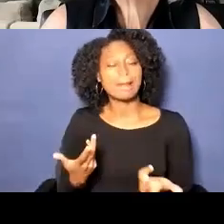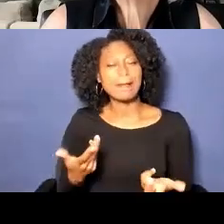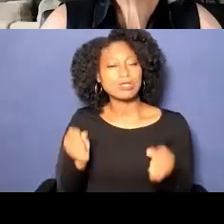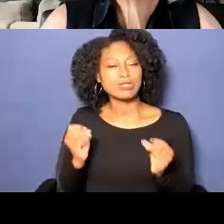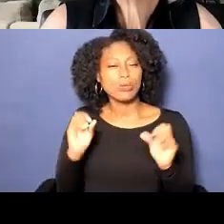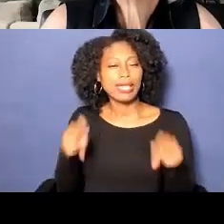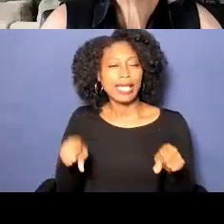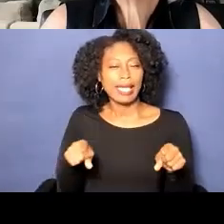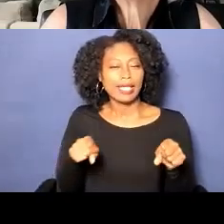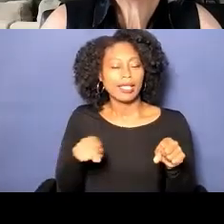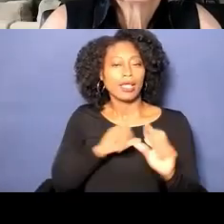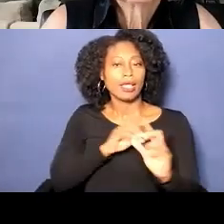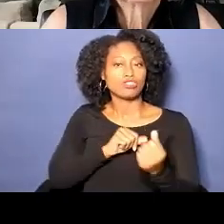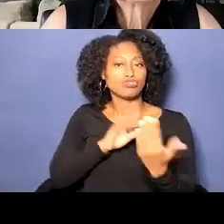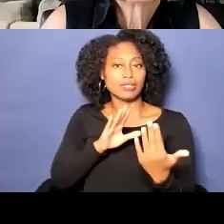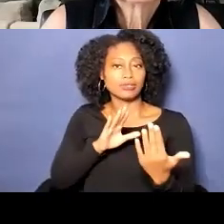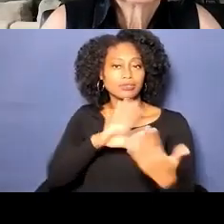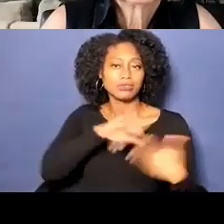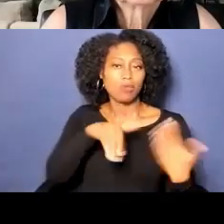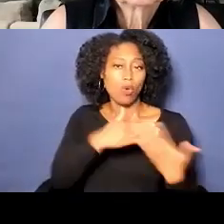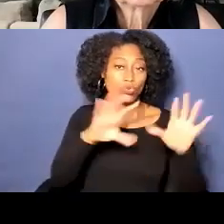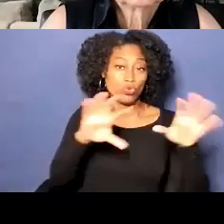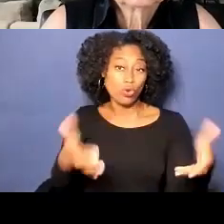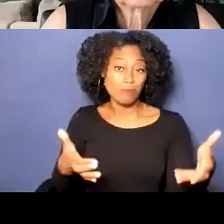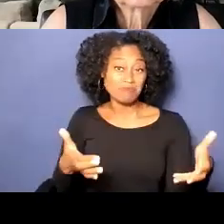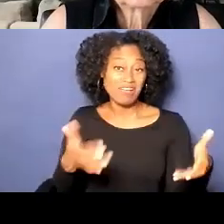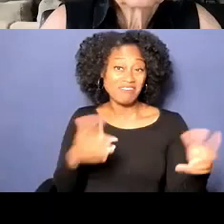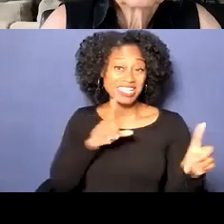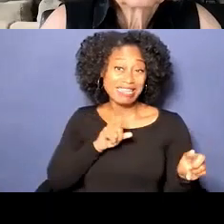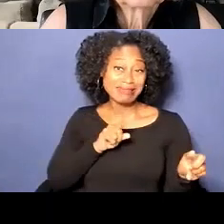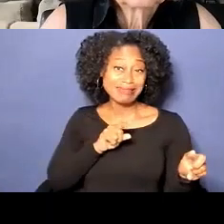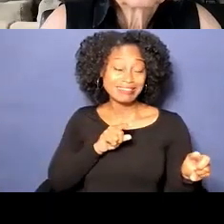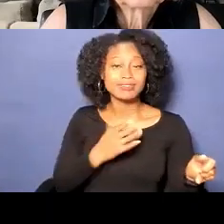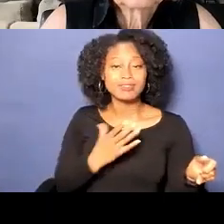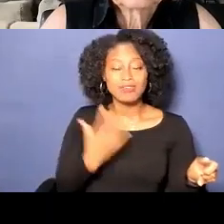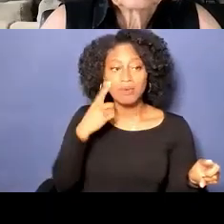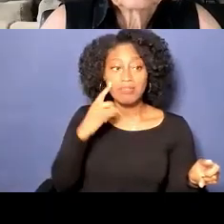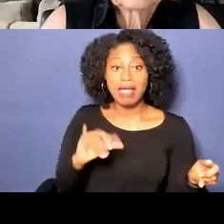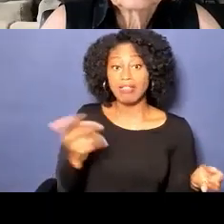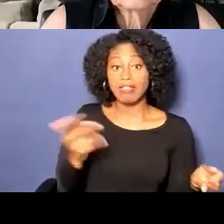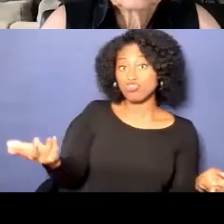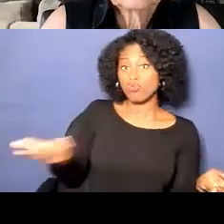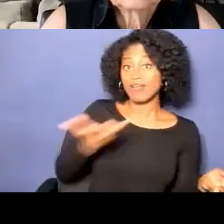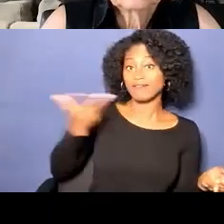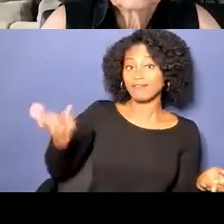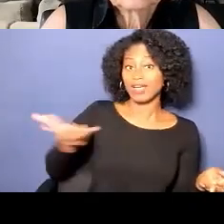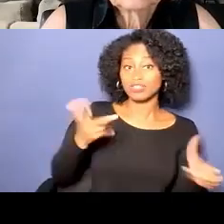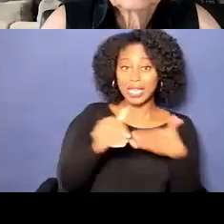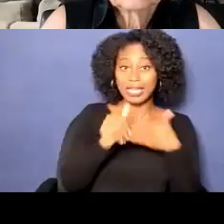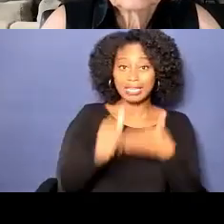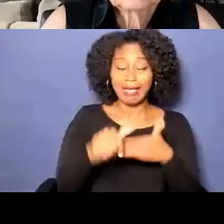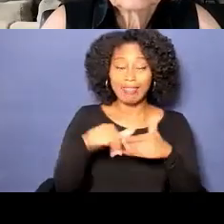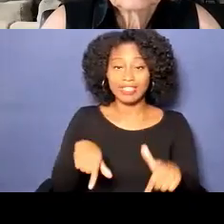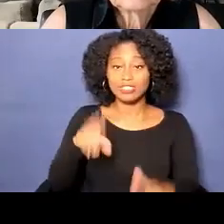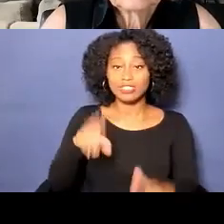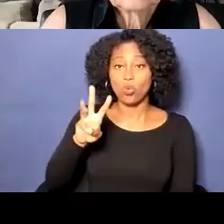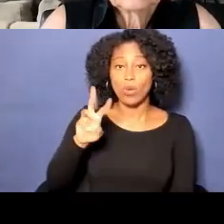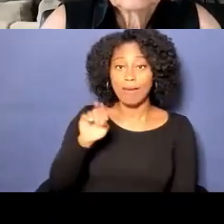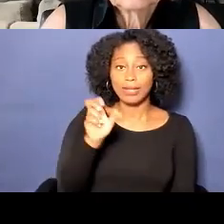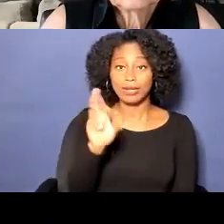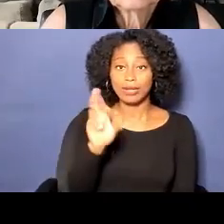I want to especially, there have been 3 of us who have led this webinar, but I want